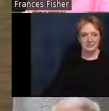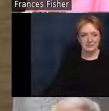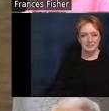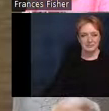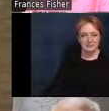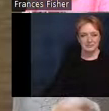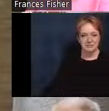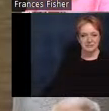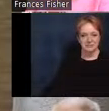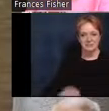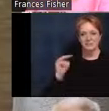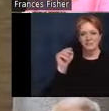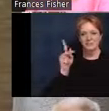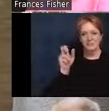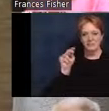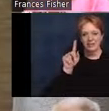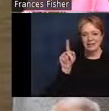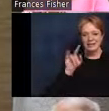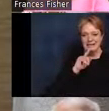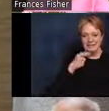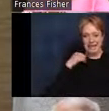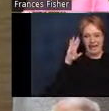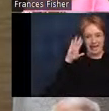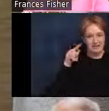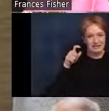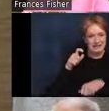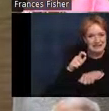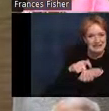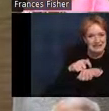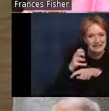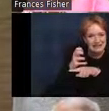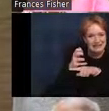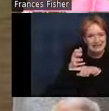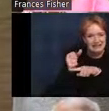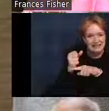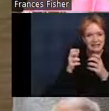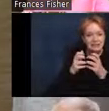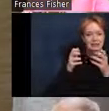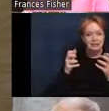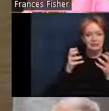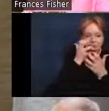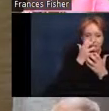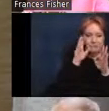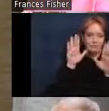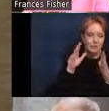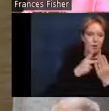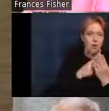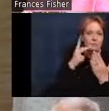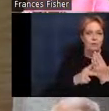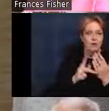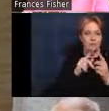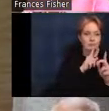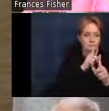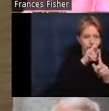I'm so sorry. I know we're kind of running short on time, and there's so much incredible programming to celebrate